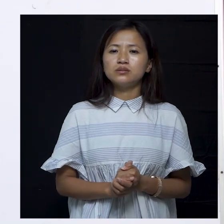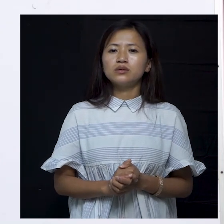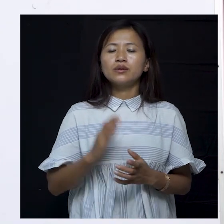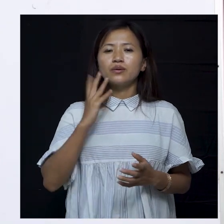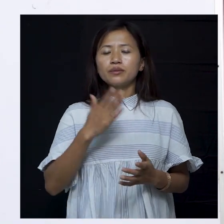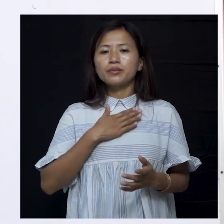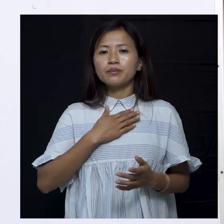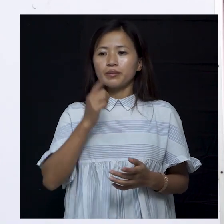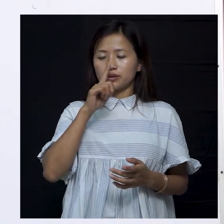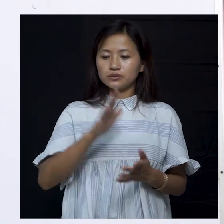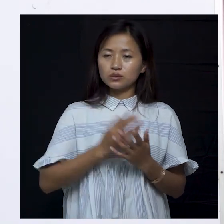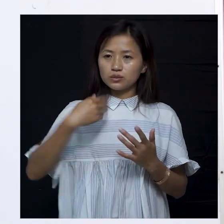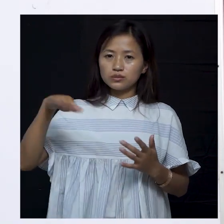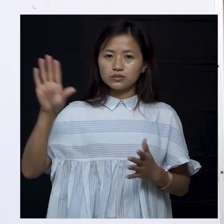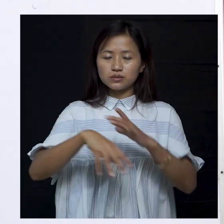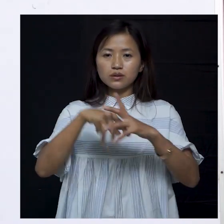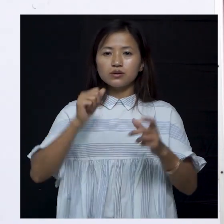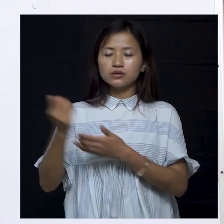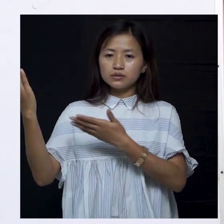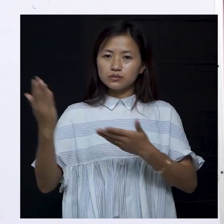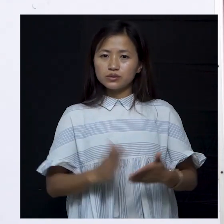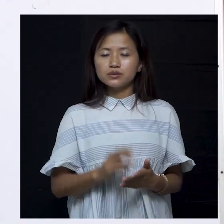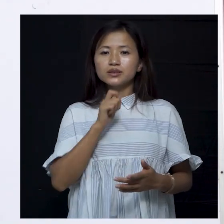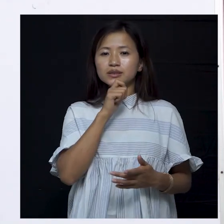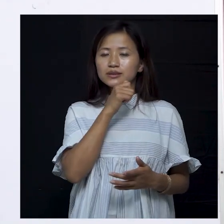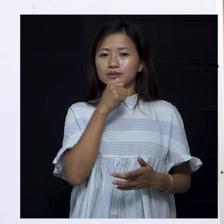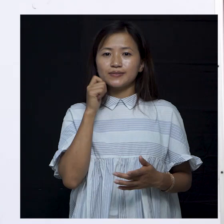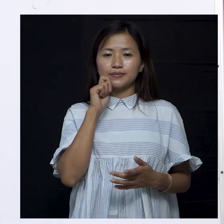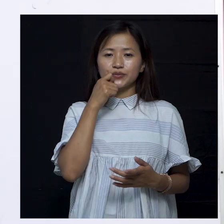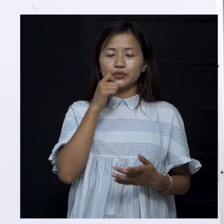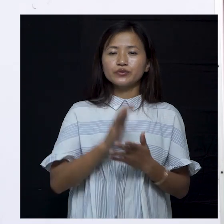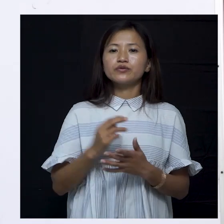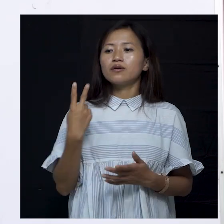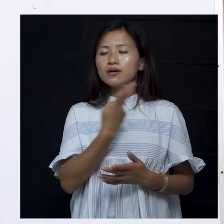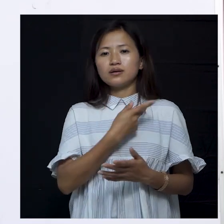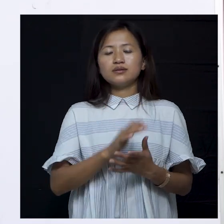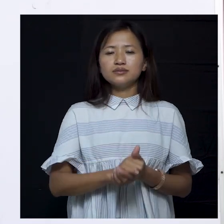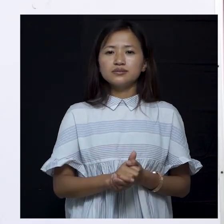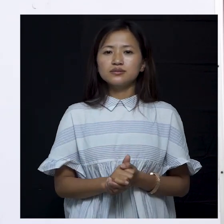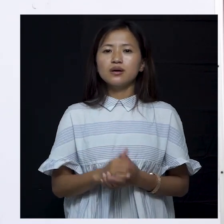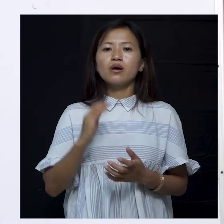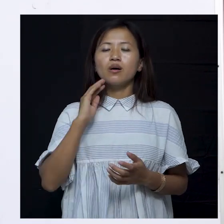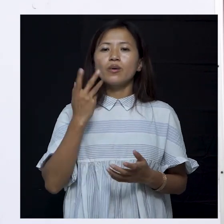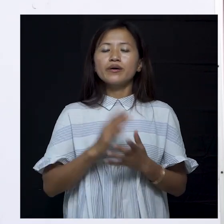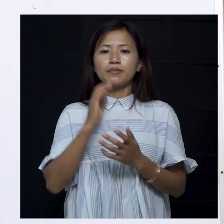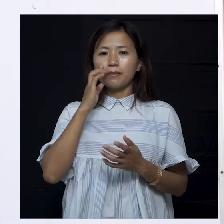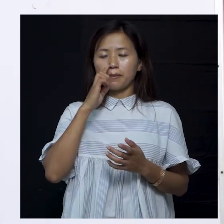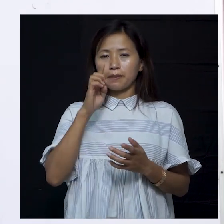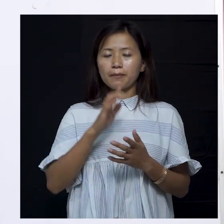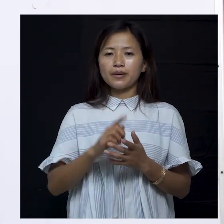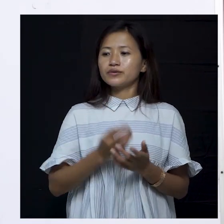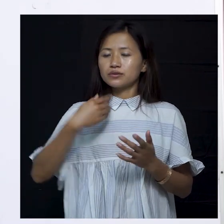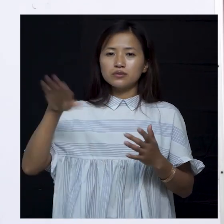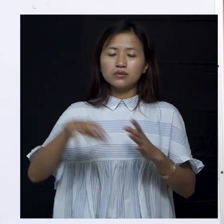whenever my mother goes out, she brings sweets for us. I repeat, whenever my mother goes out,